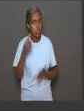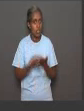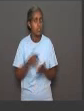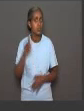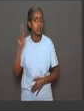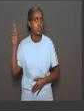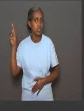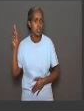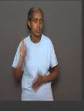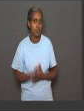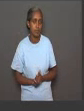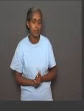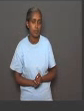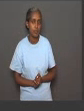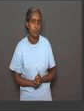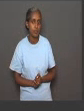you see it here.